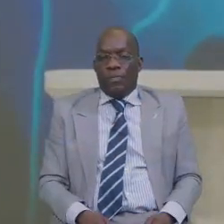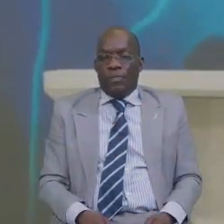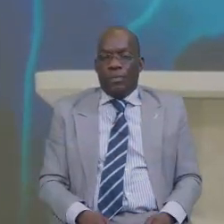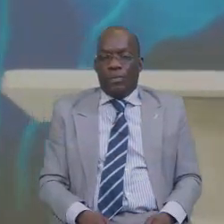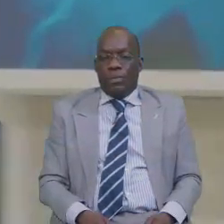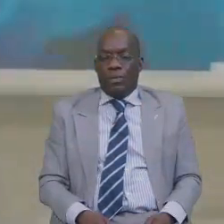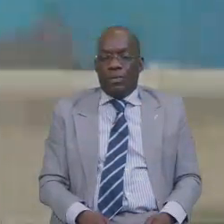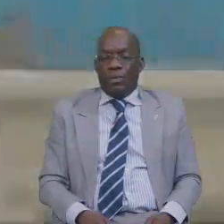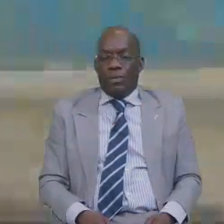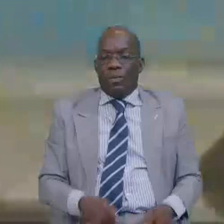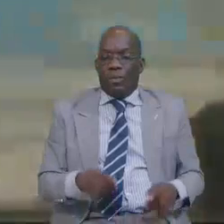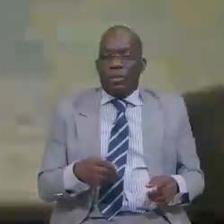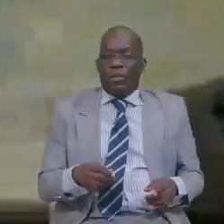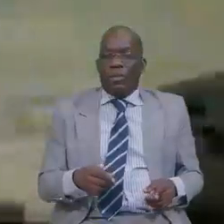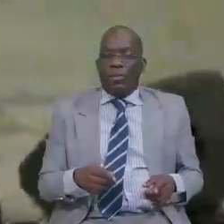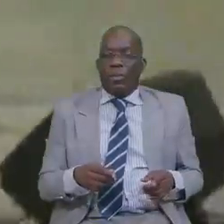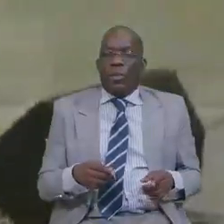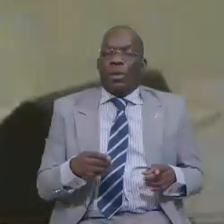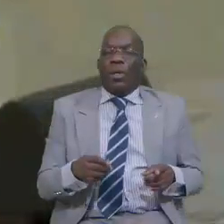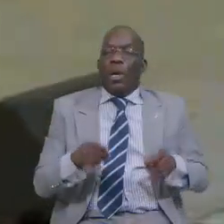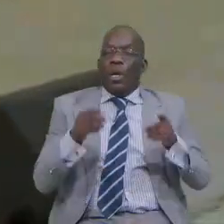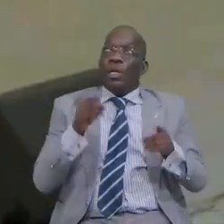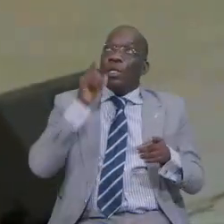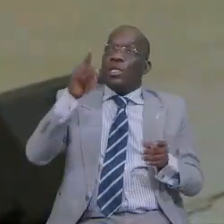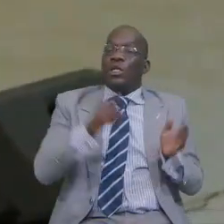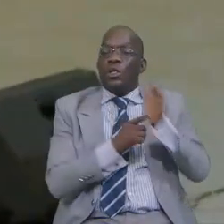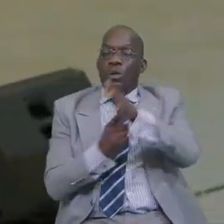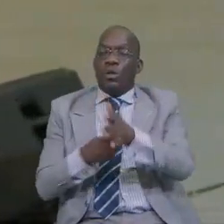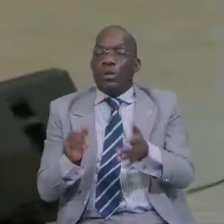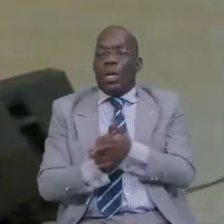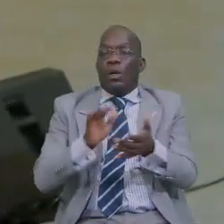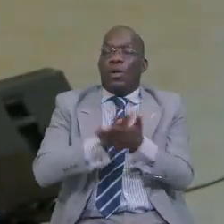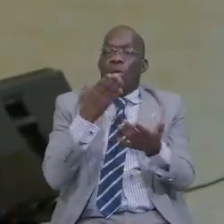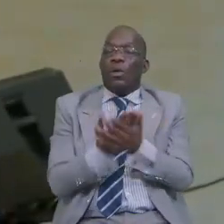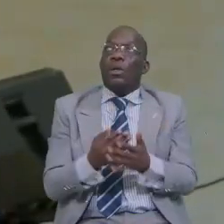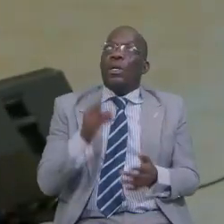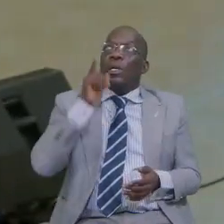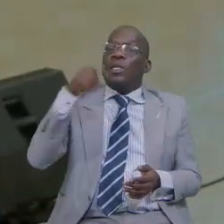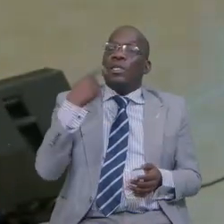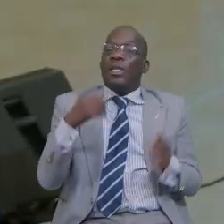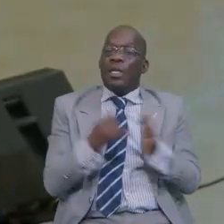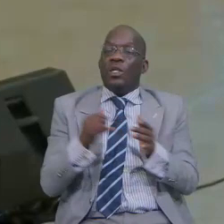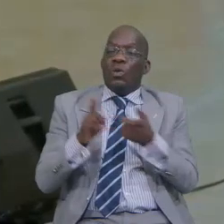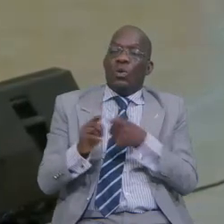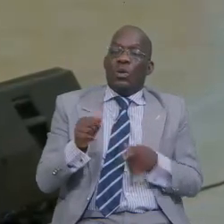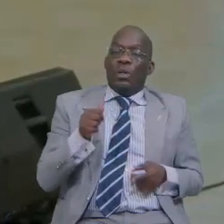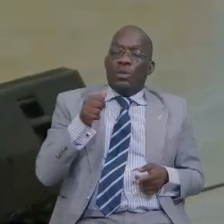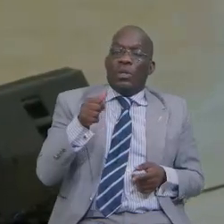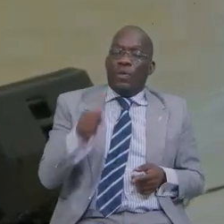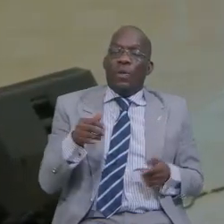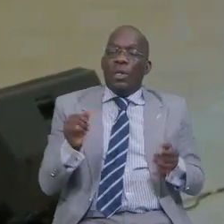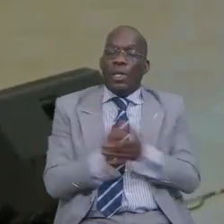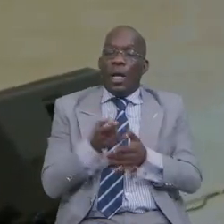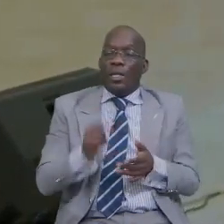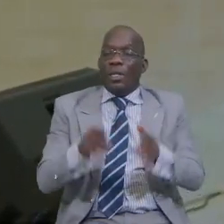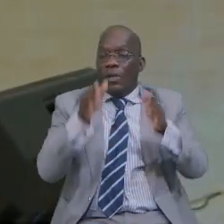repetition makes for confirmation. When you repeat to yourself again that the